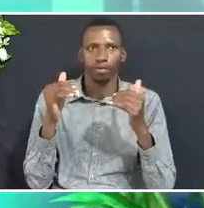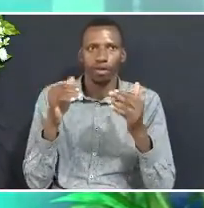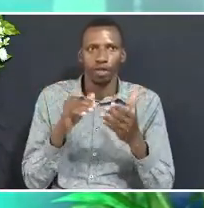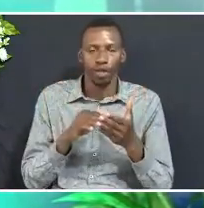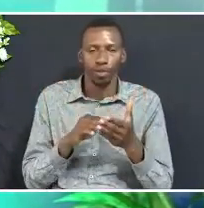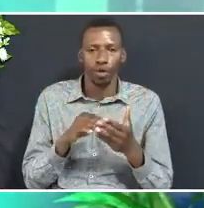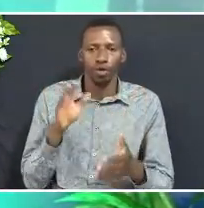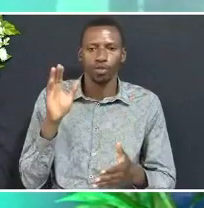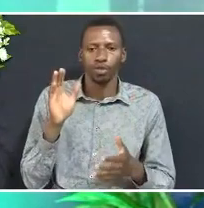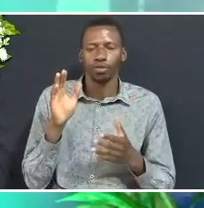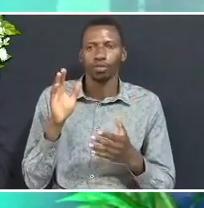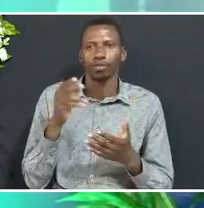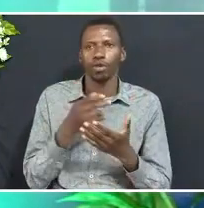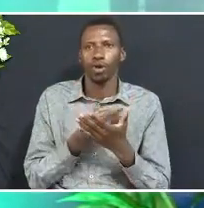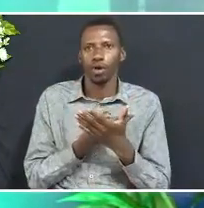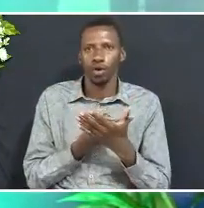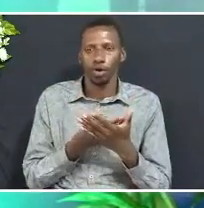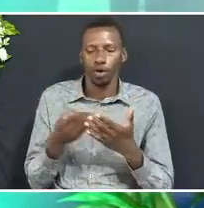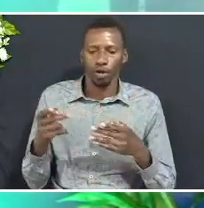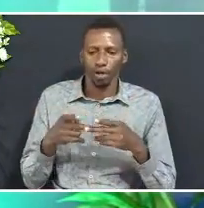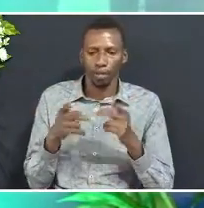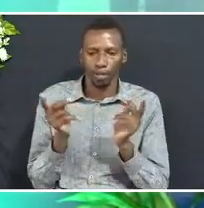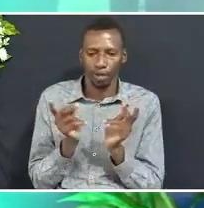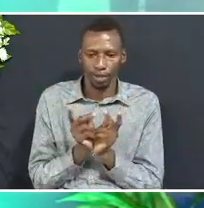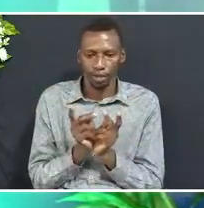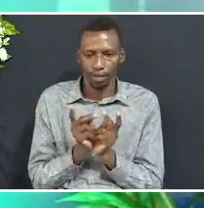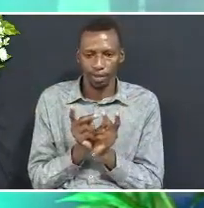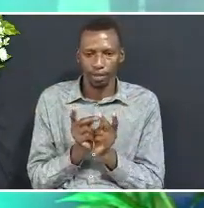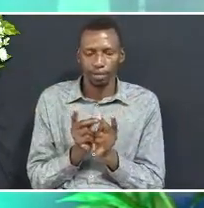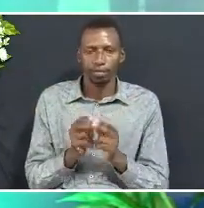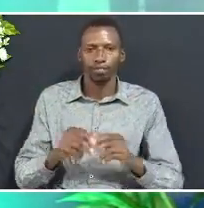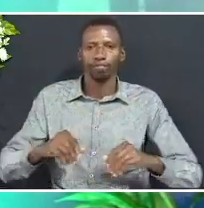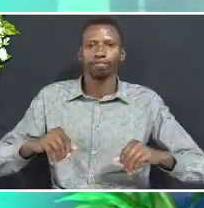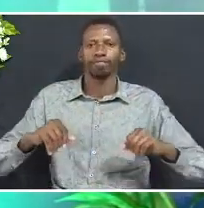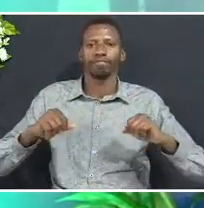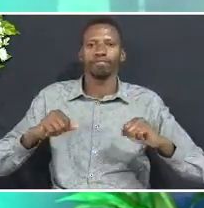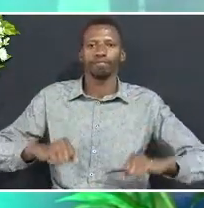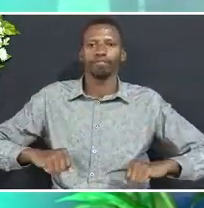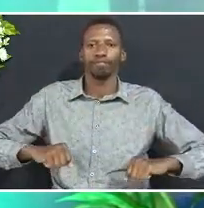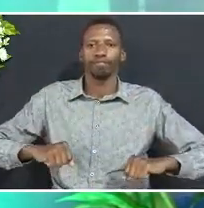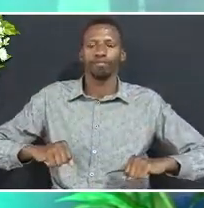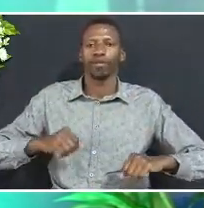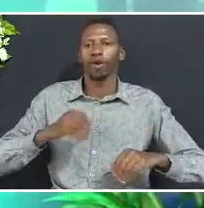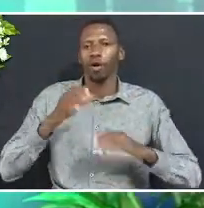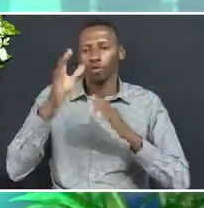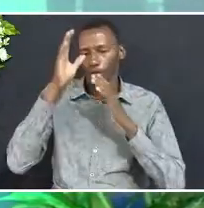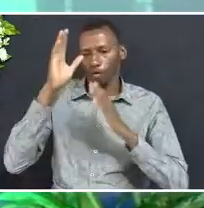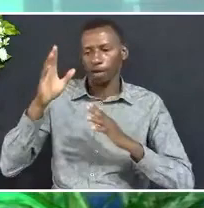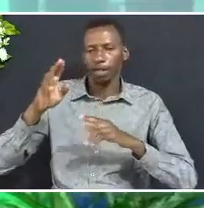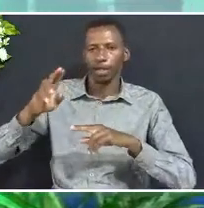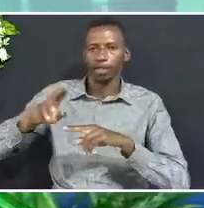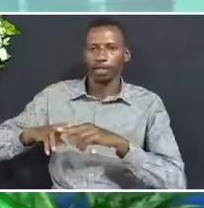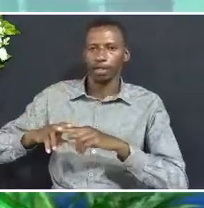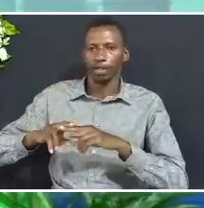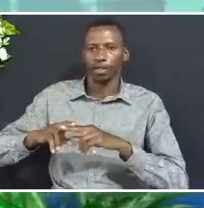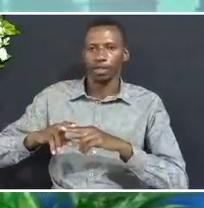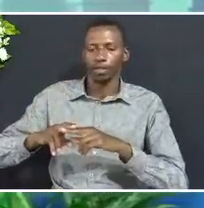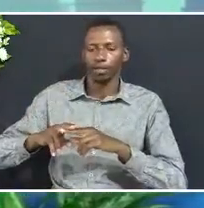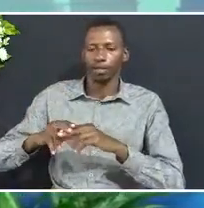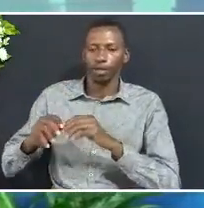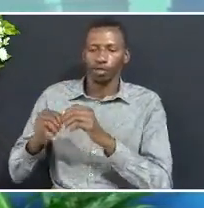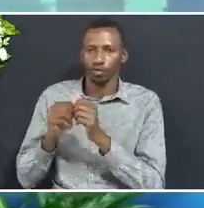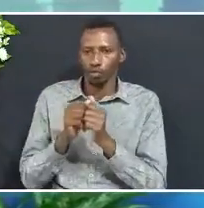most holy place, seated at the throne of the Father, pleading with